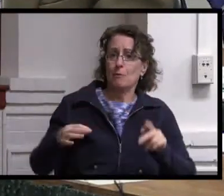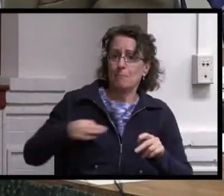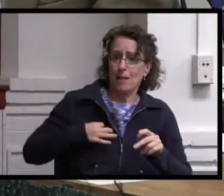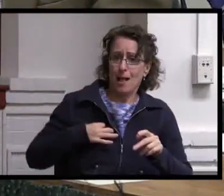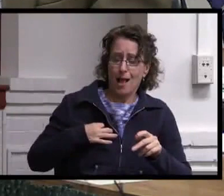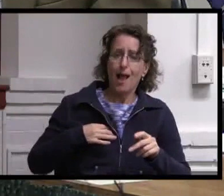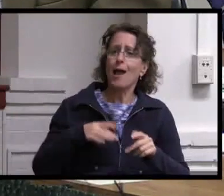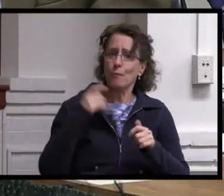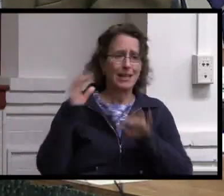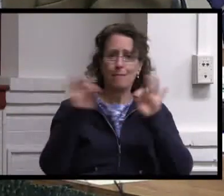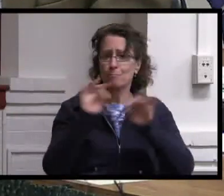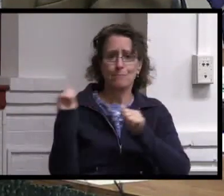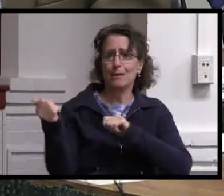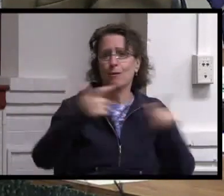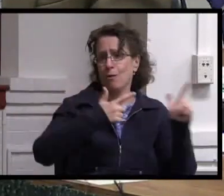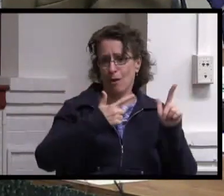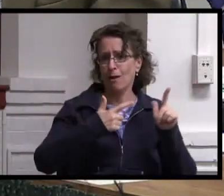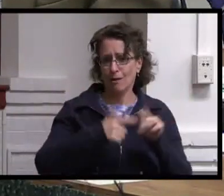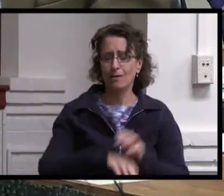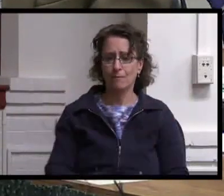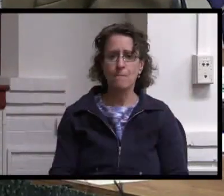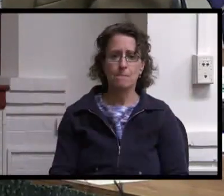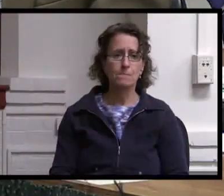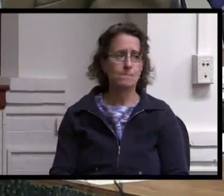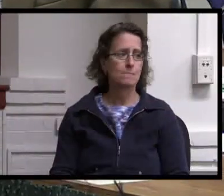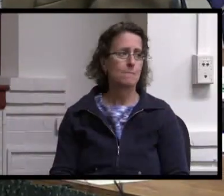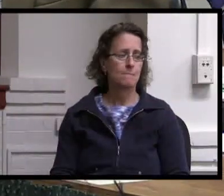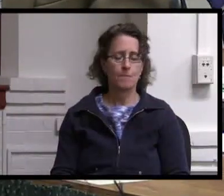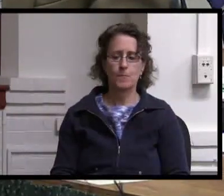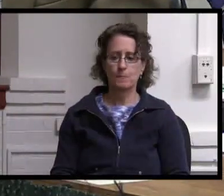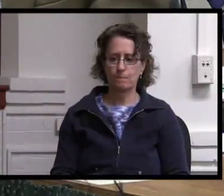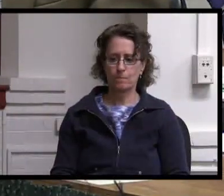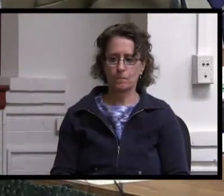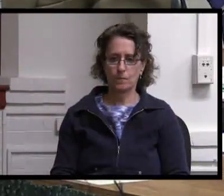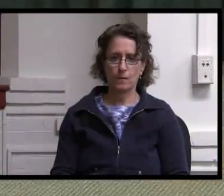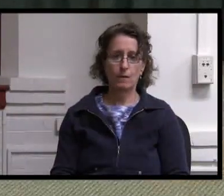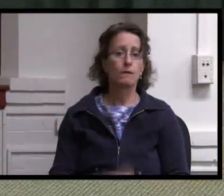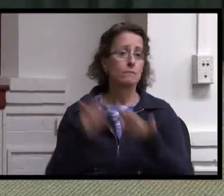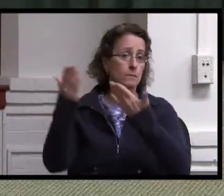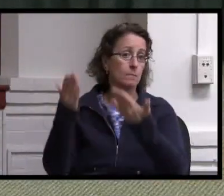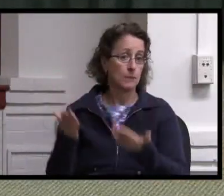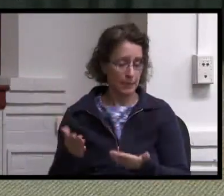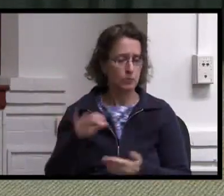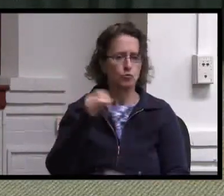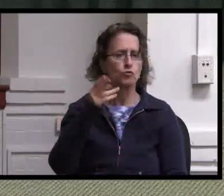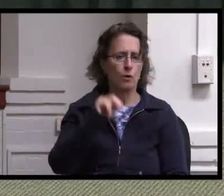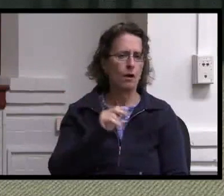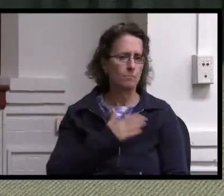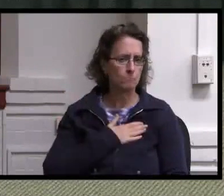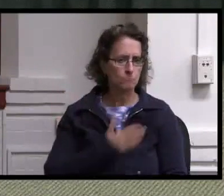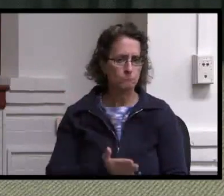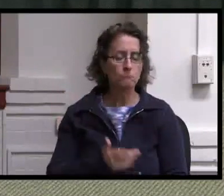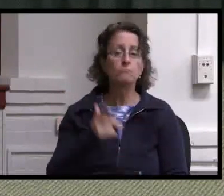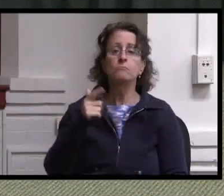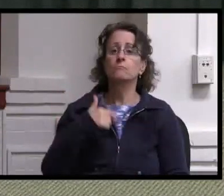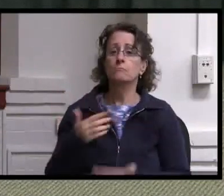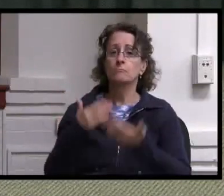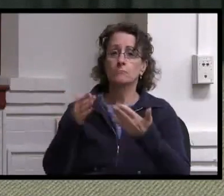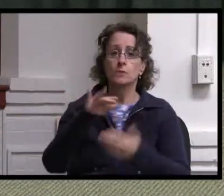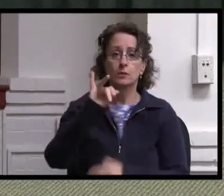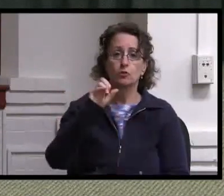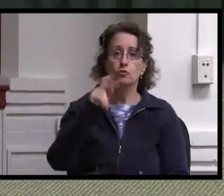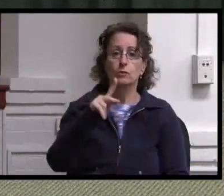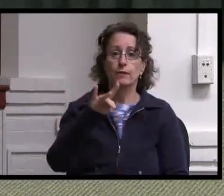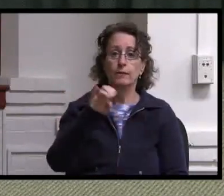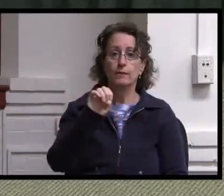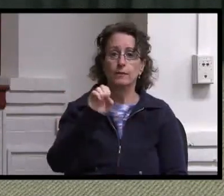So what we normally do, I don't know if people want to make the nominations. Yeah. I'll nominate Jackie Stromberg